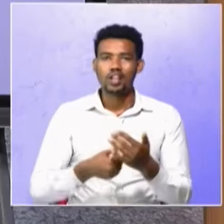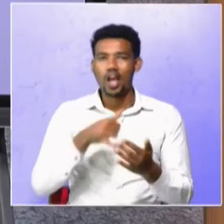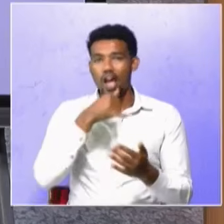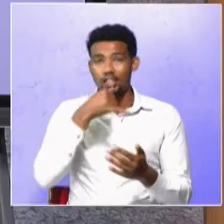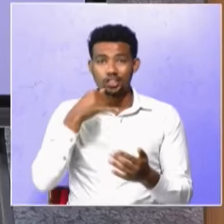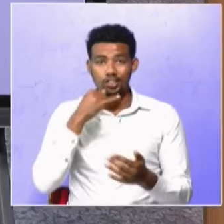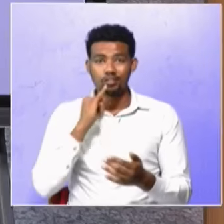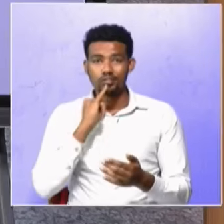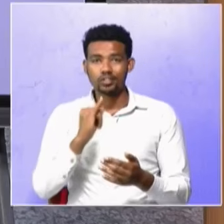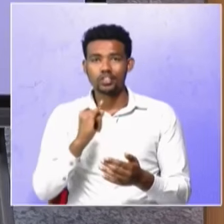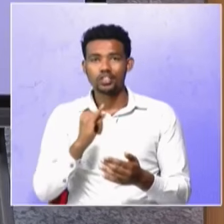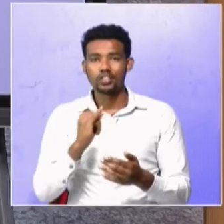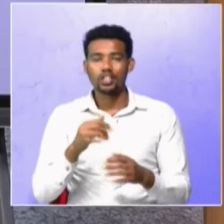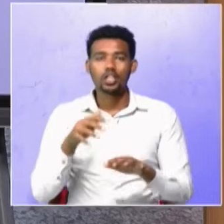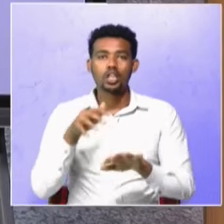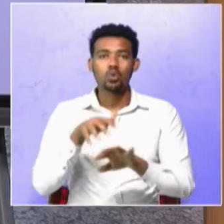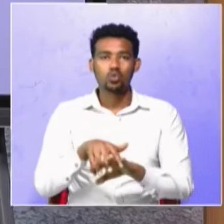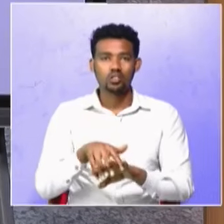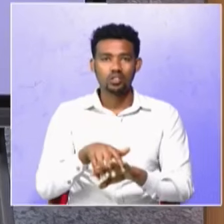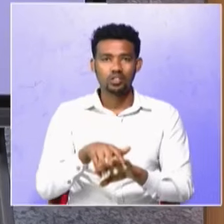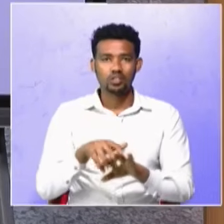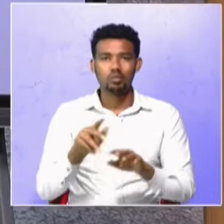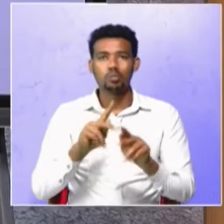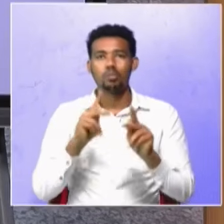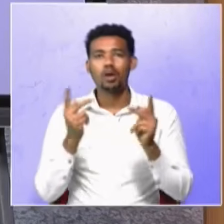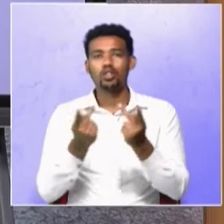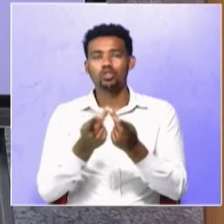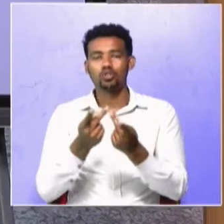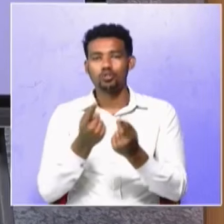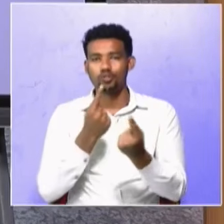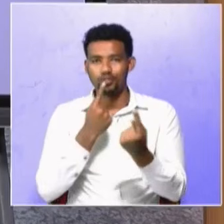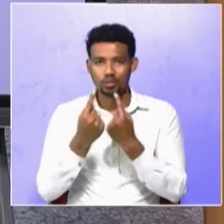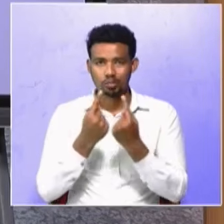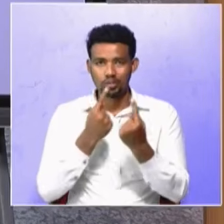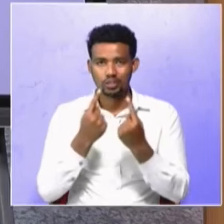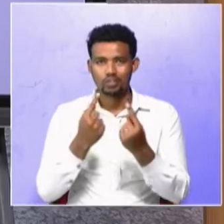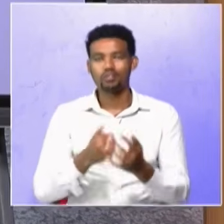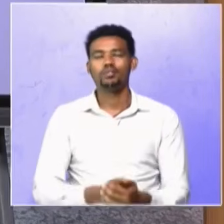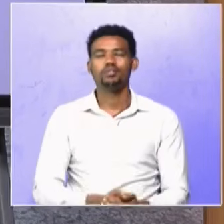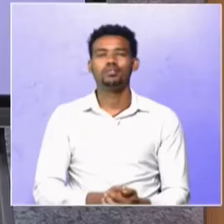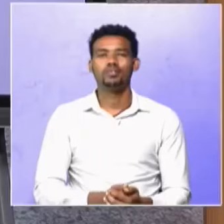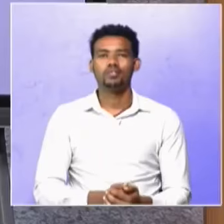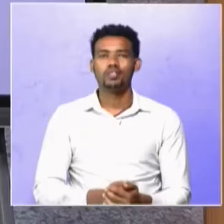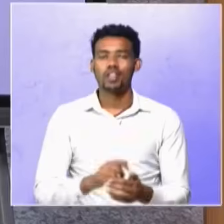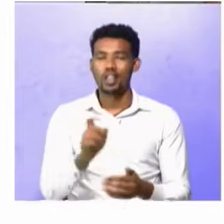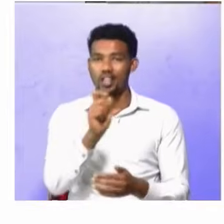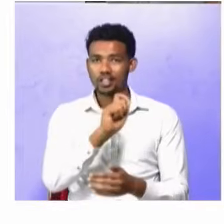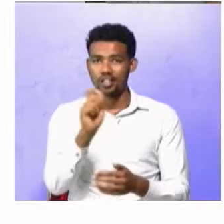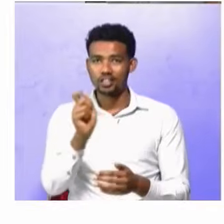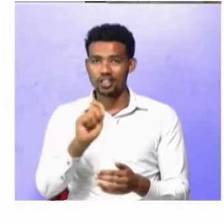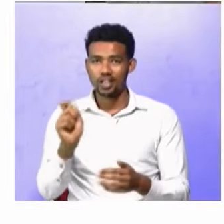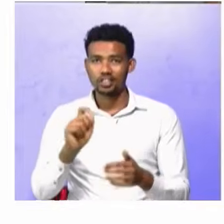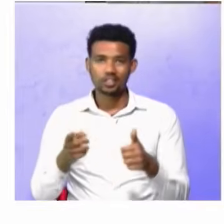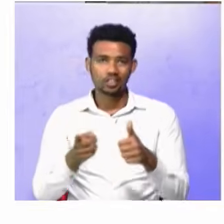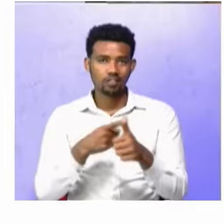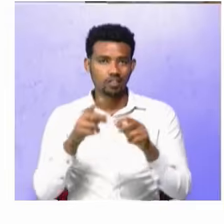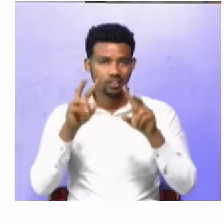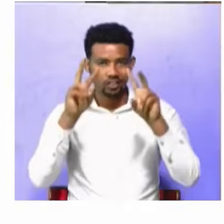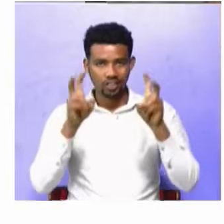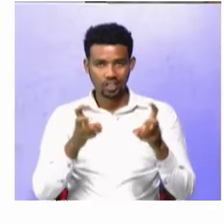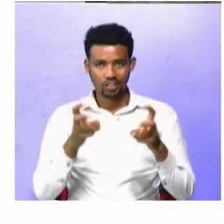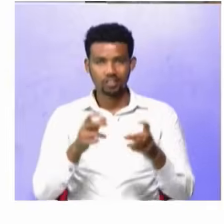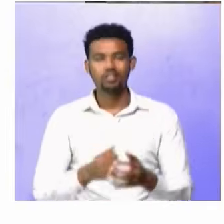adjective is also included in parts of speech. So let us write the title.